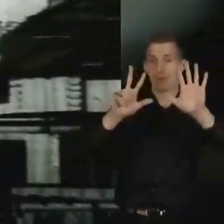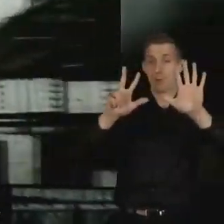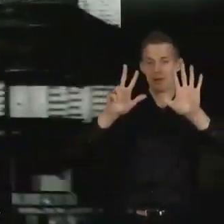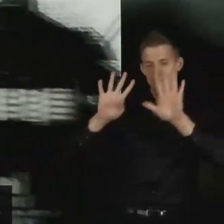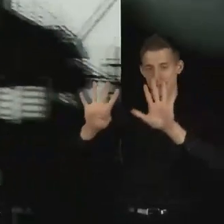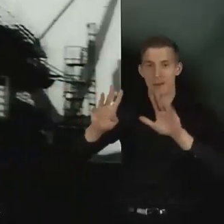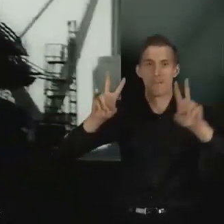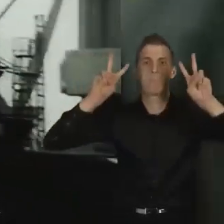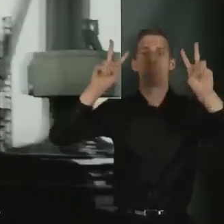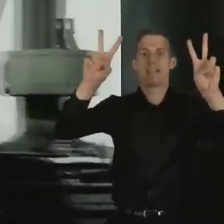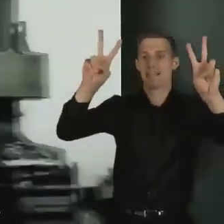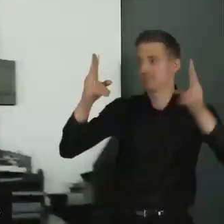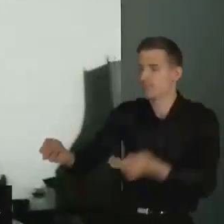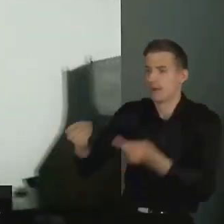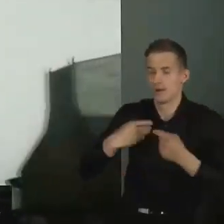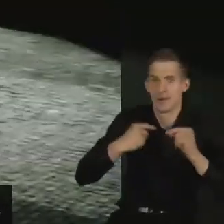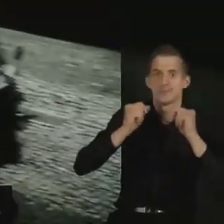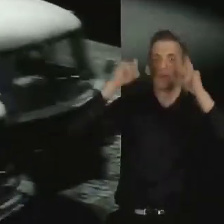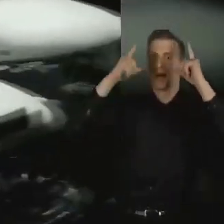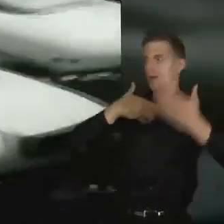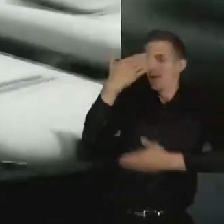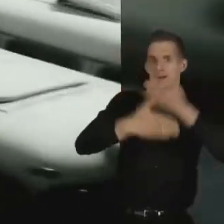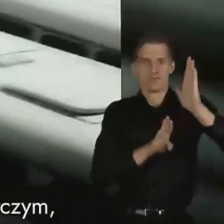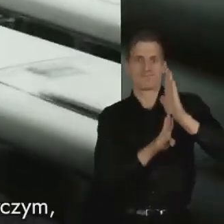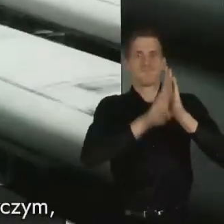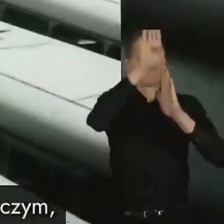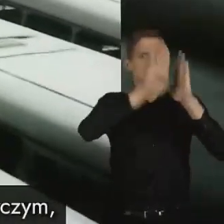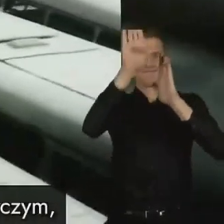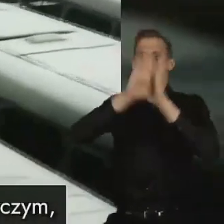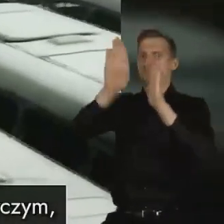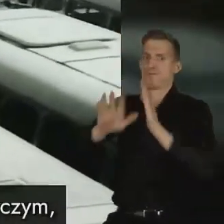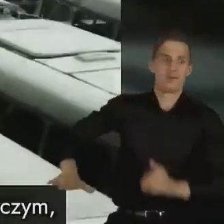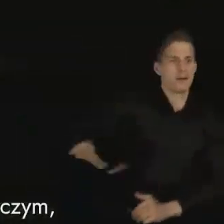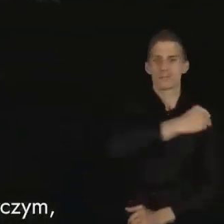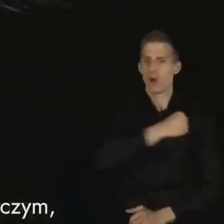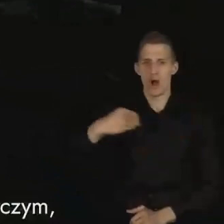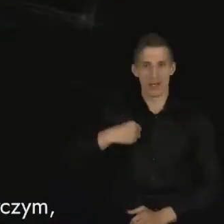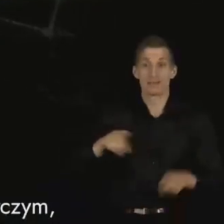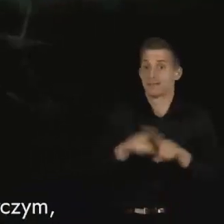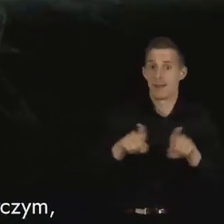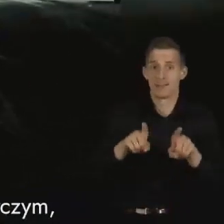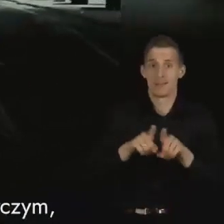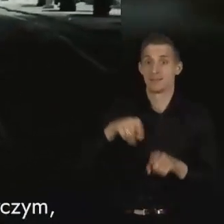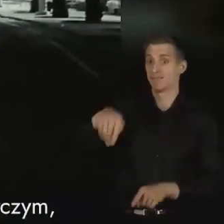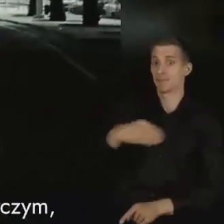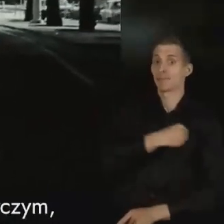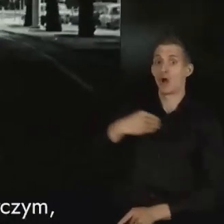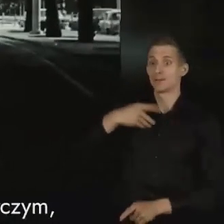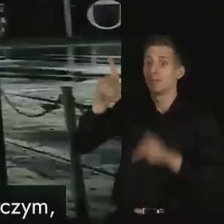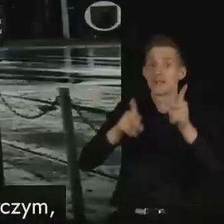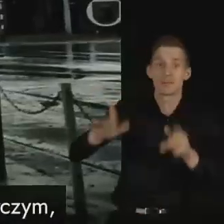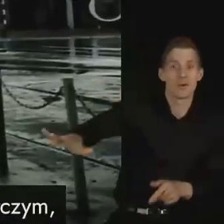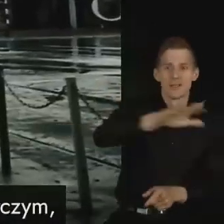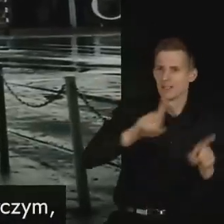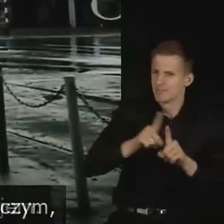1989 provided a spark for the country's rebuilding. Even though the Polish people struggled with soaring inflation and an